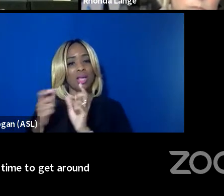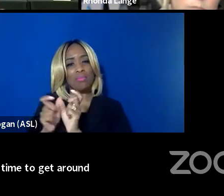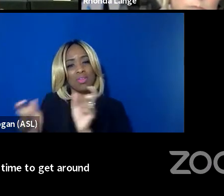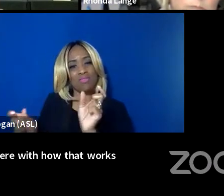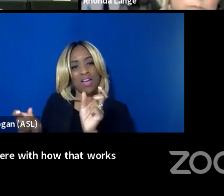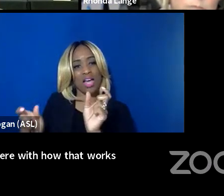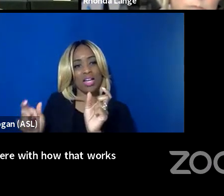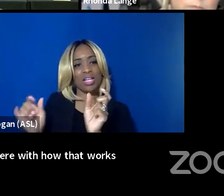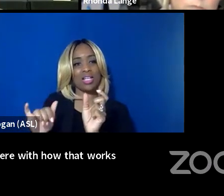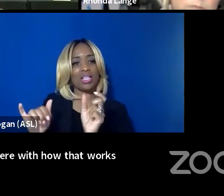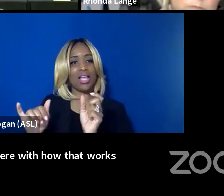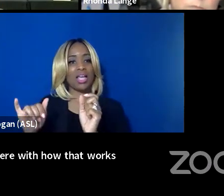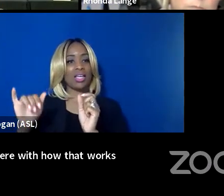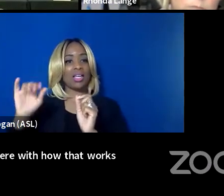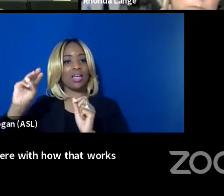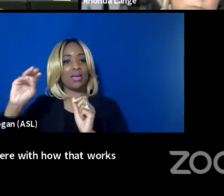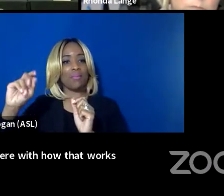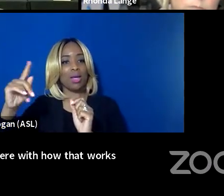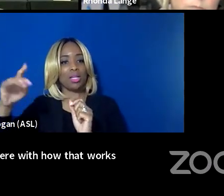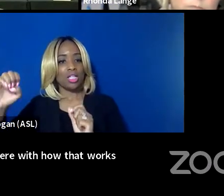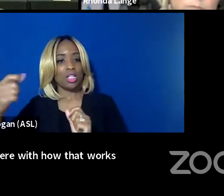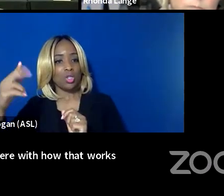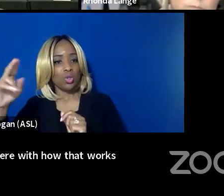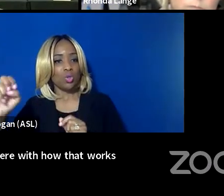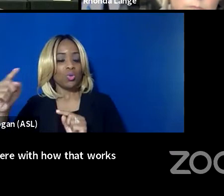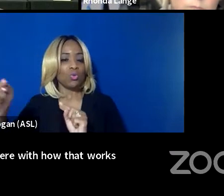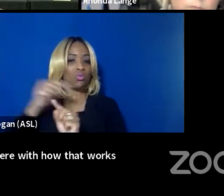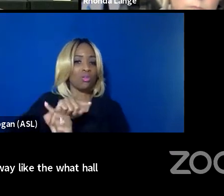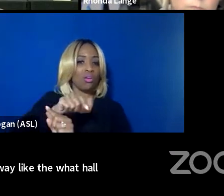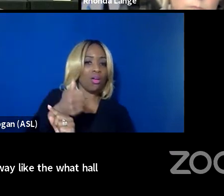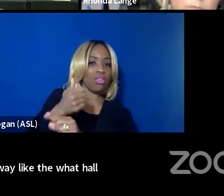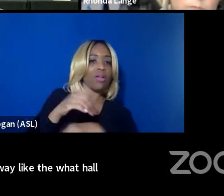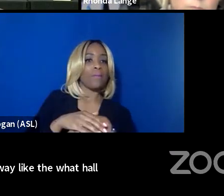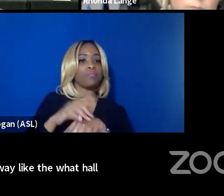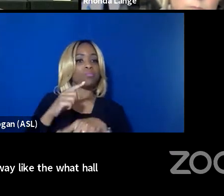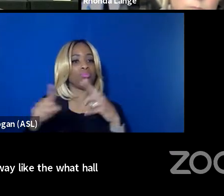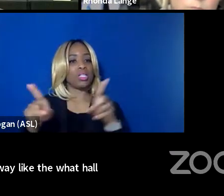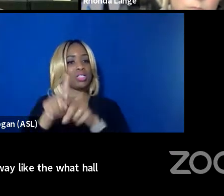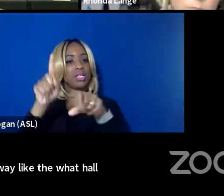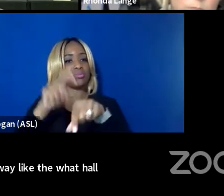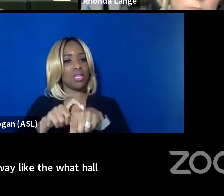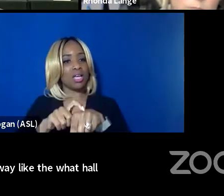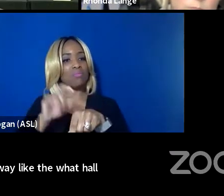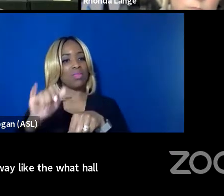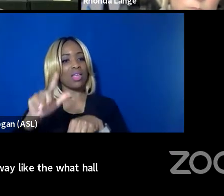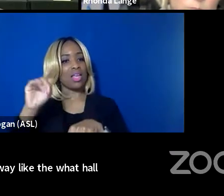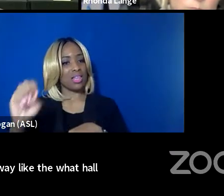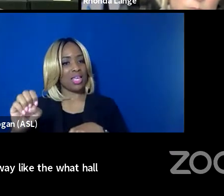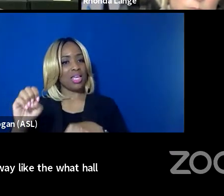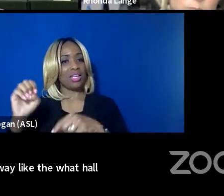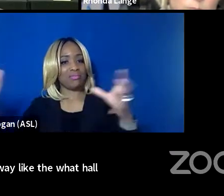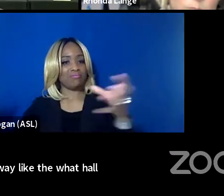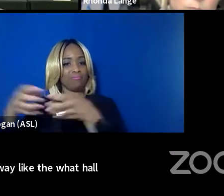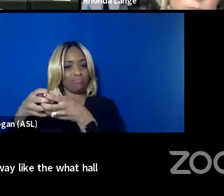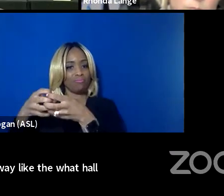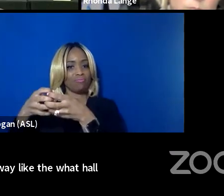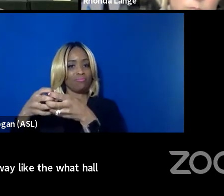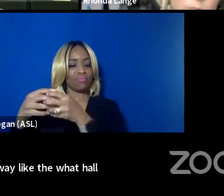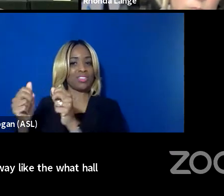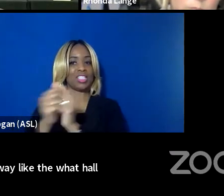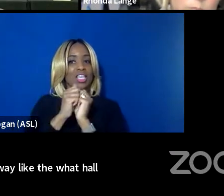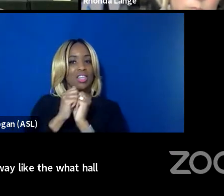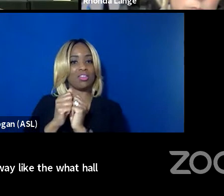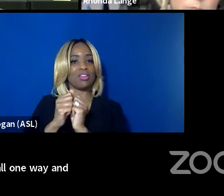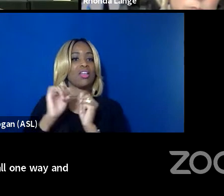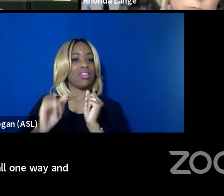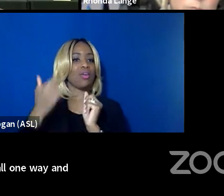way, like the Whitehall's one side, Montague's the other. Yet at the same time, that lake does pull everybody together. So